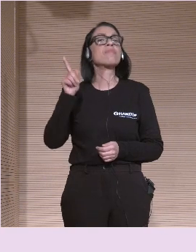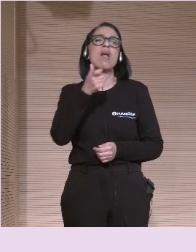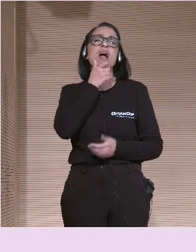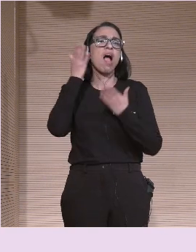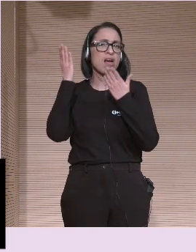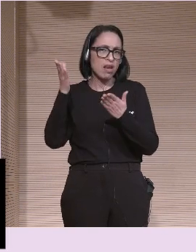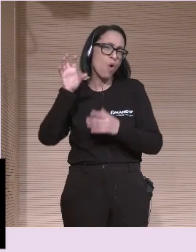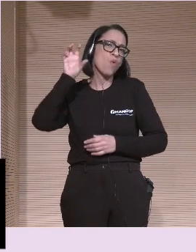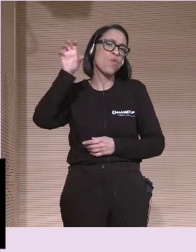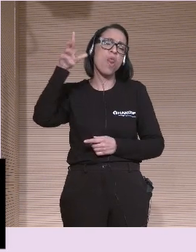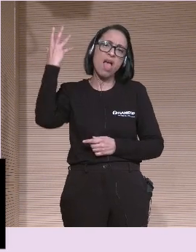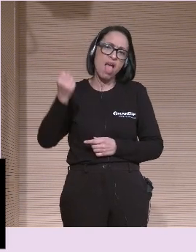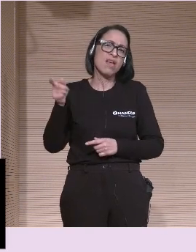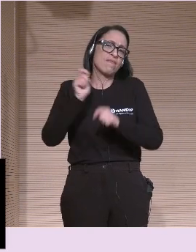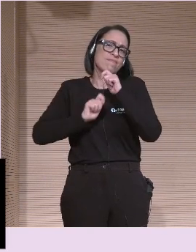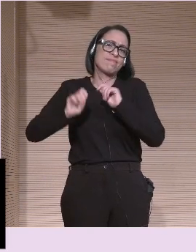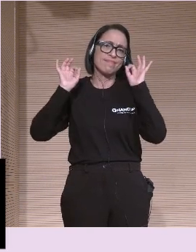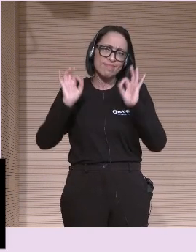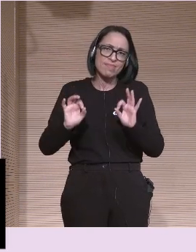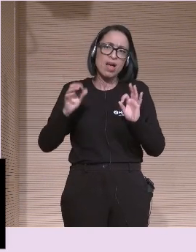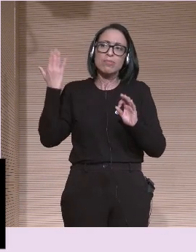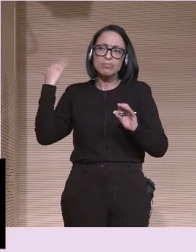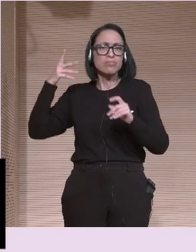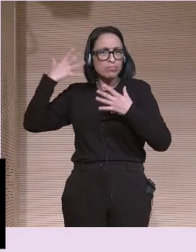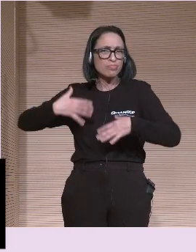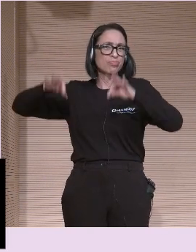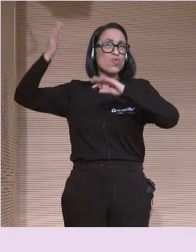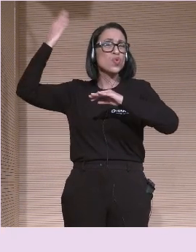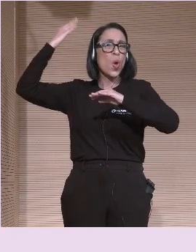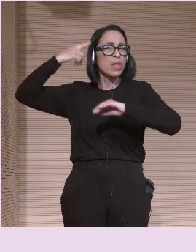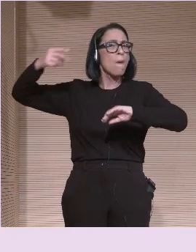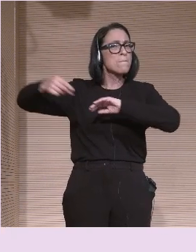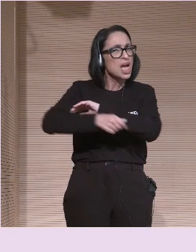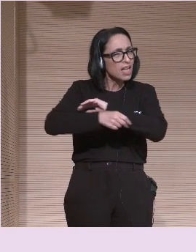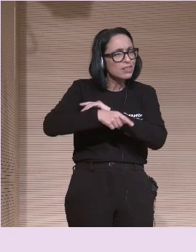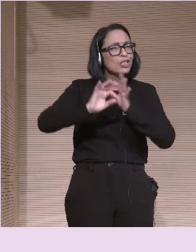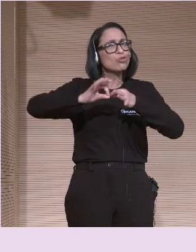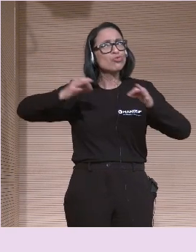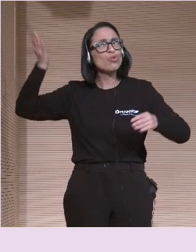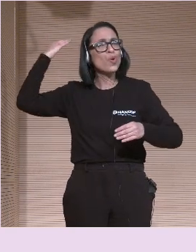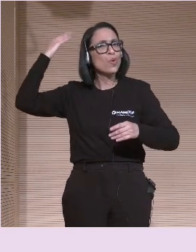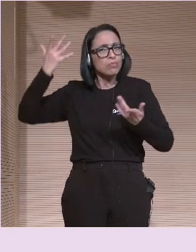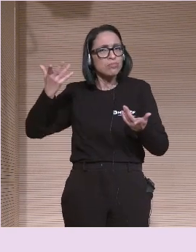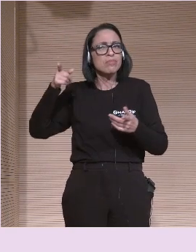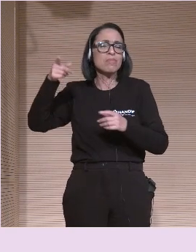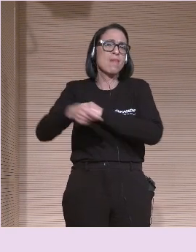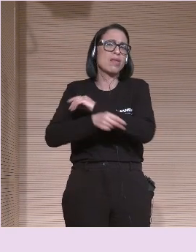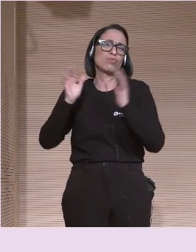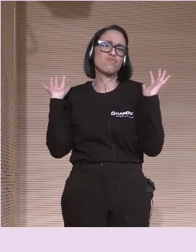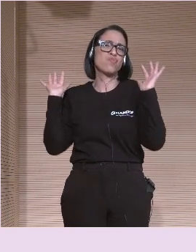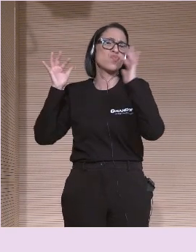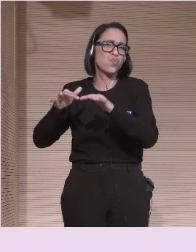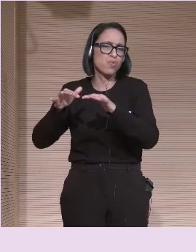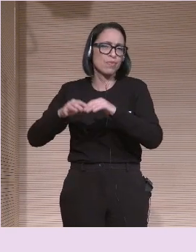from migration. It's an essential British story. It's the story of who we are. It's where we've come from. It's where we're going to. And it's a story that's